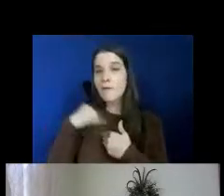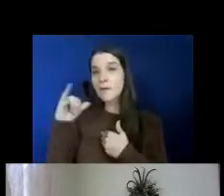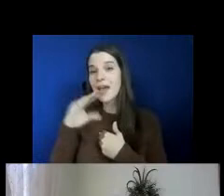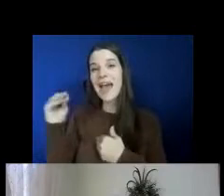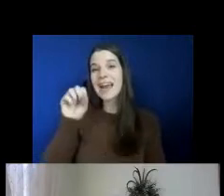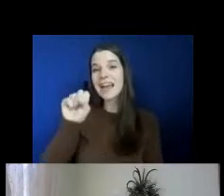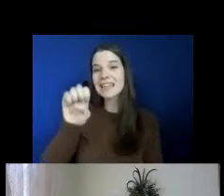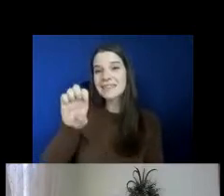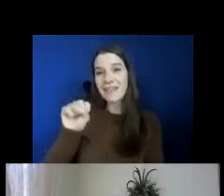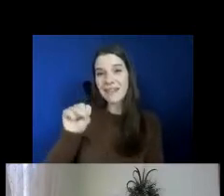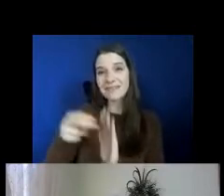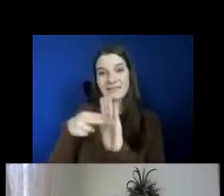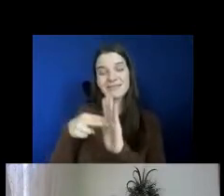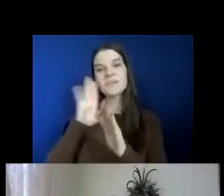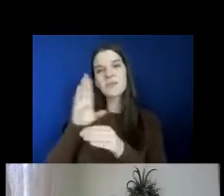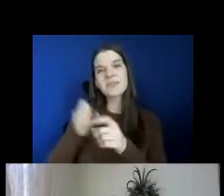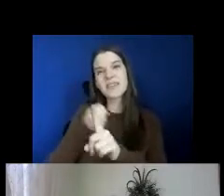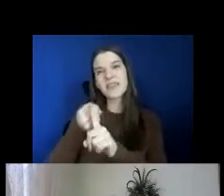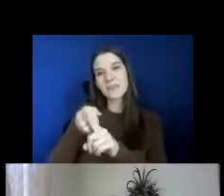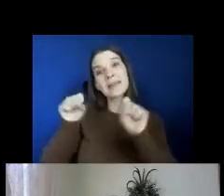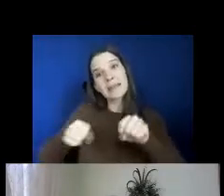socioeconomic status can make an impact.